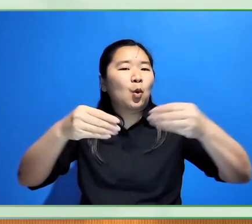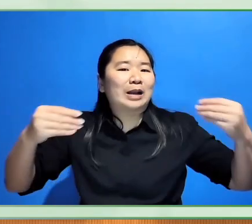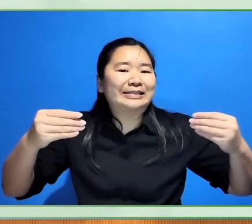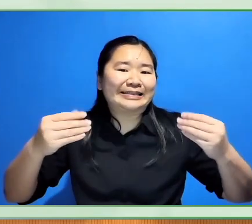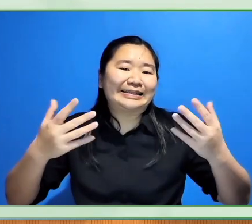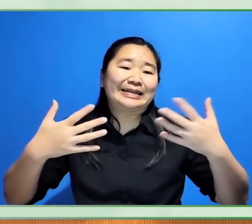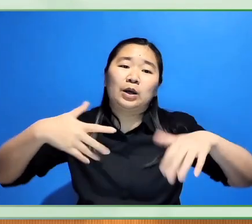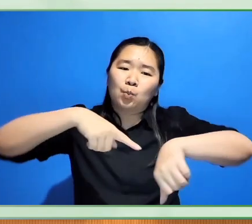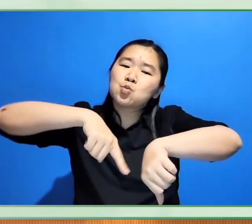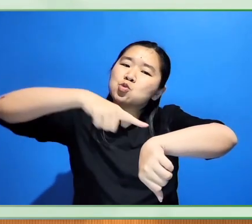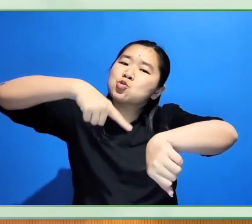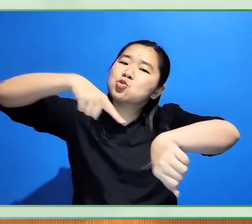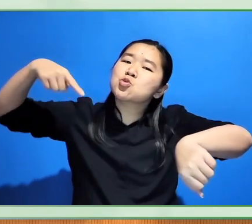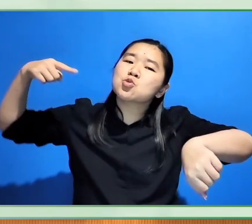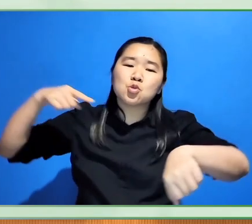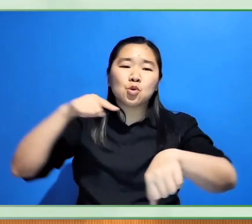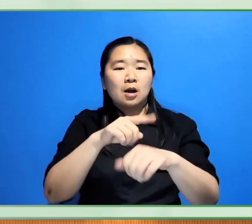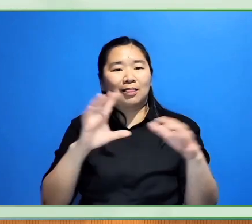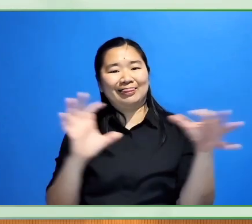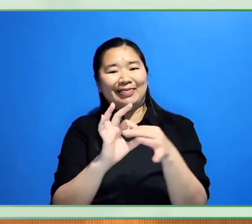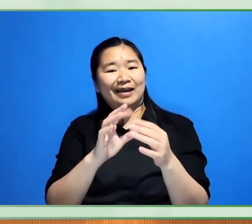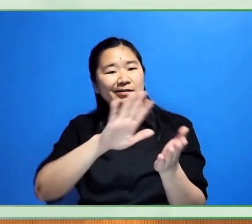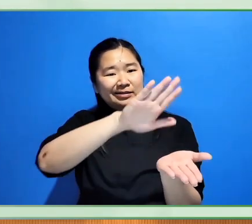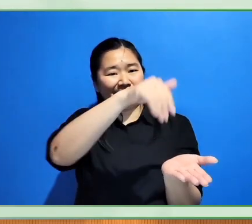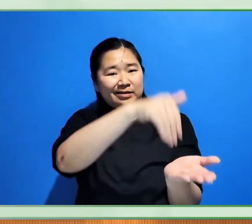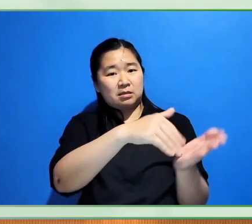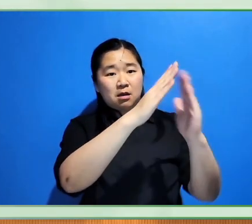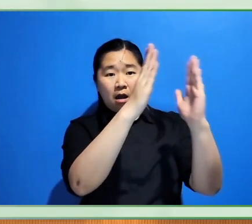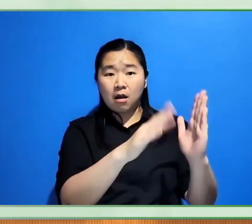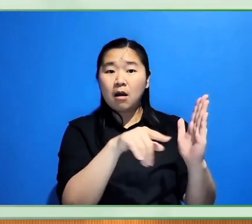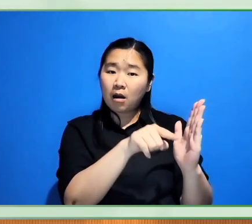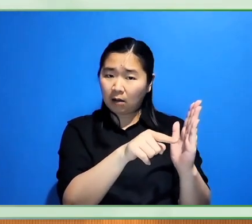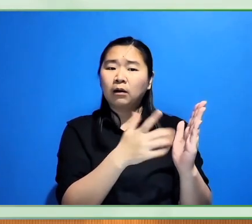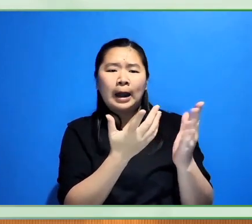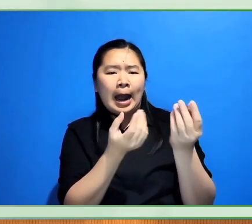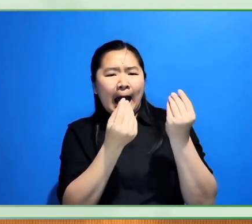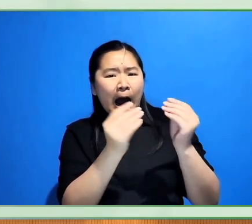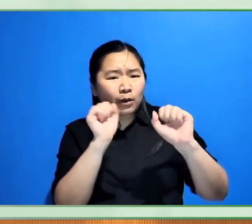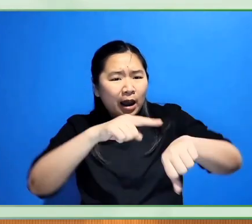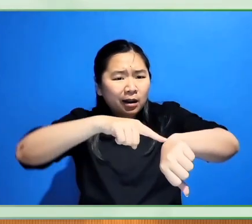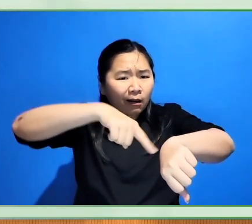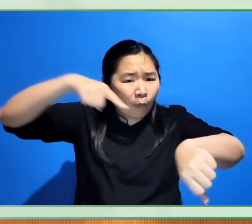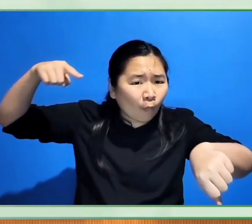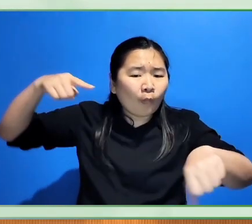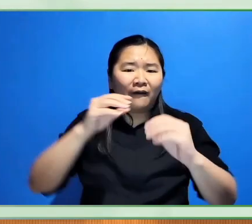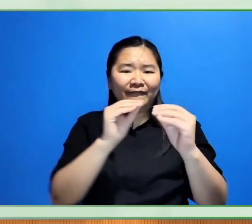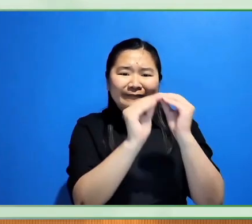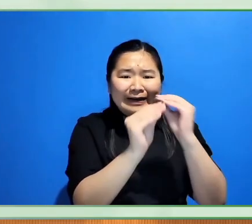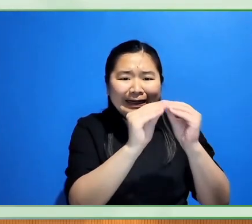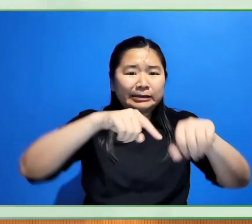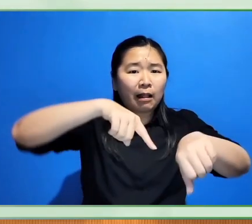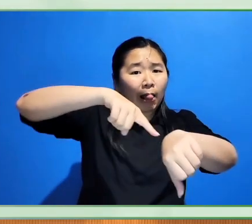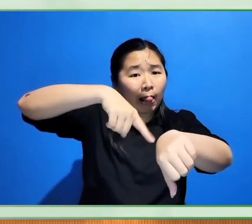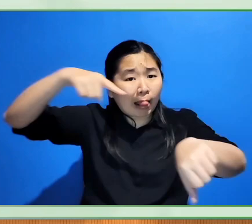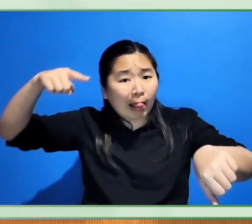magnet charging feature. We also offer all of this at an affordable cost because we control the value chain, we can play with cost, with